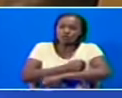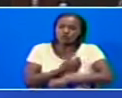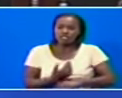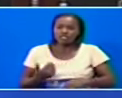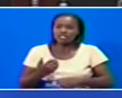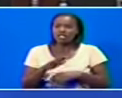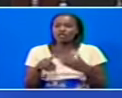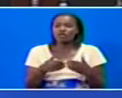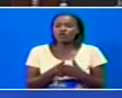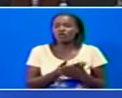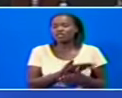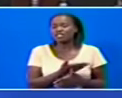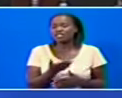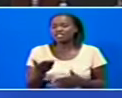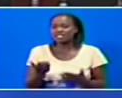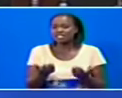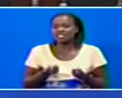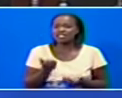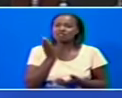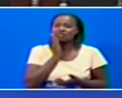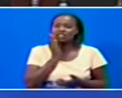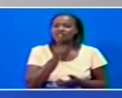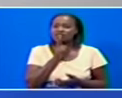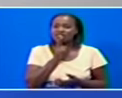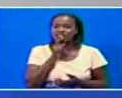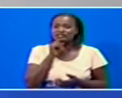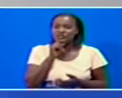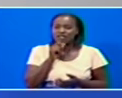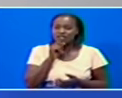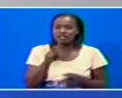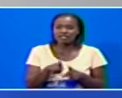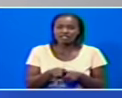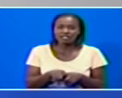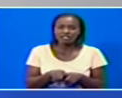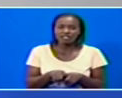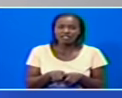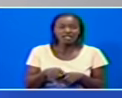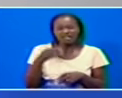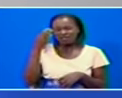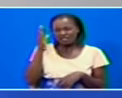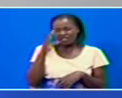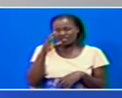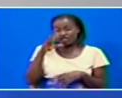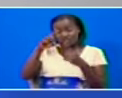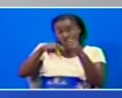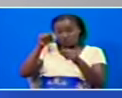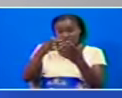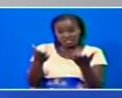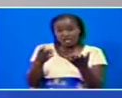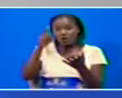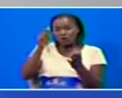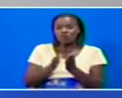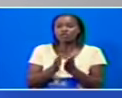all these needed mothers, fathers, brothers. I do not think we have an option. We have to open up